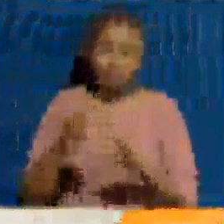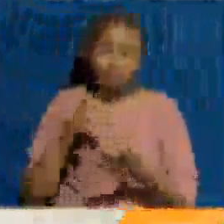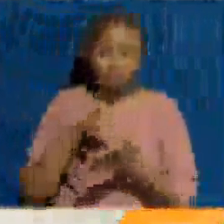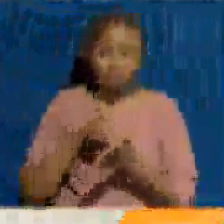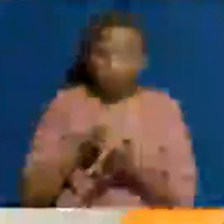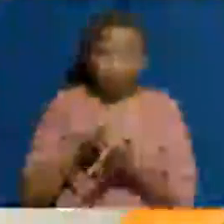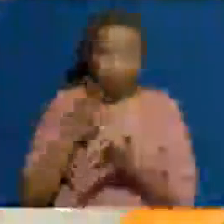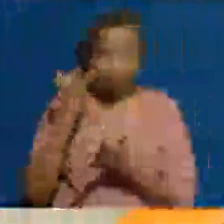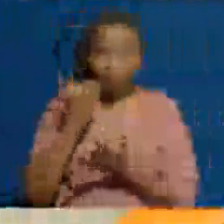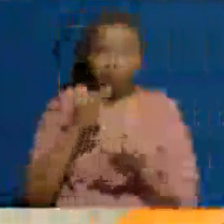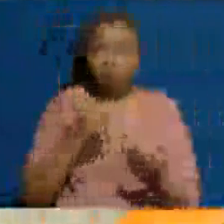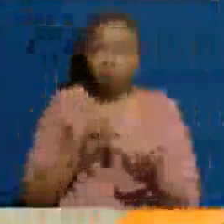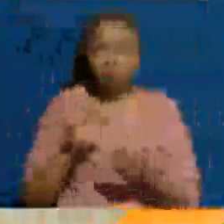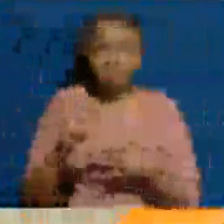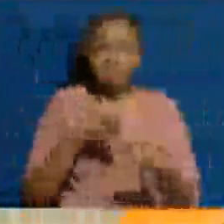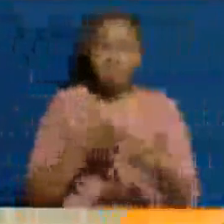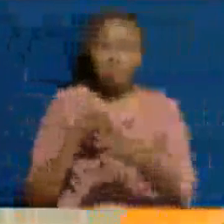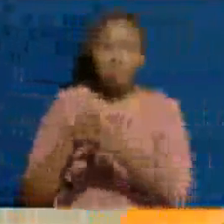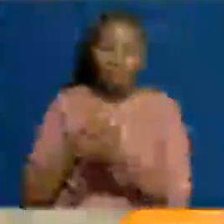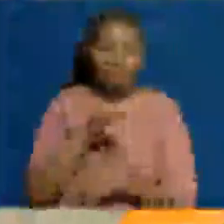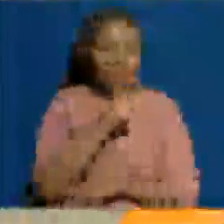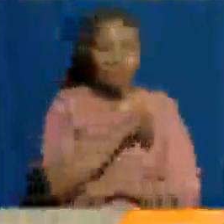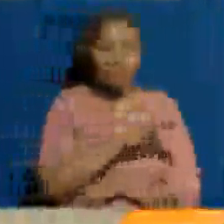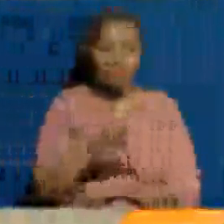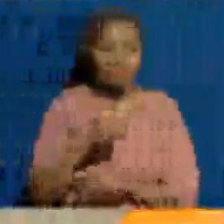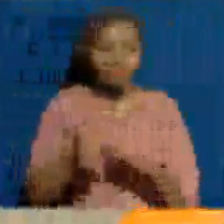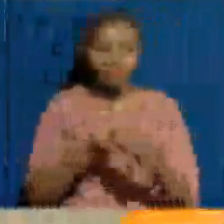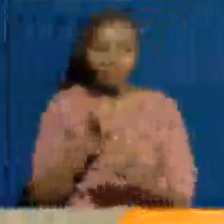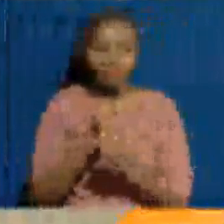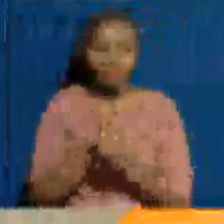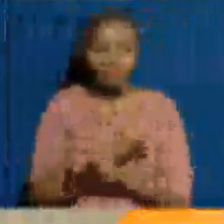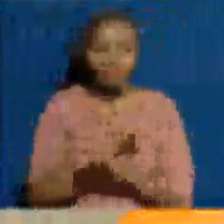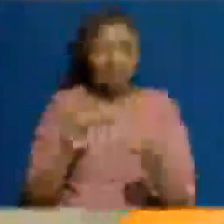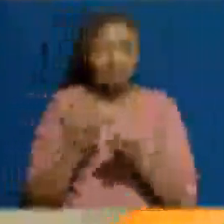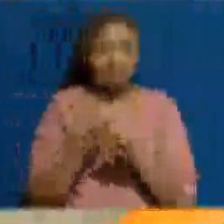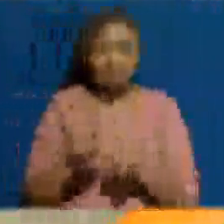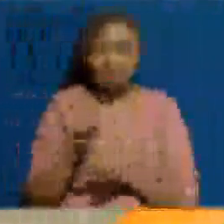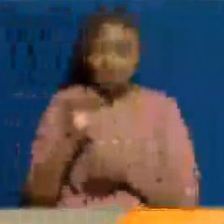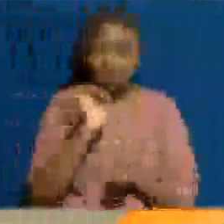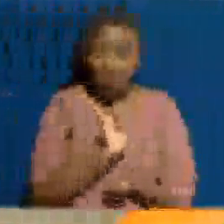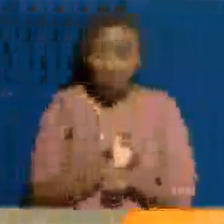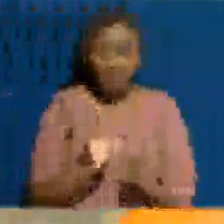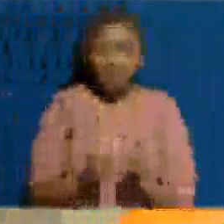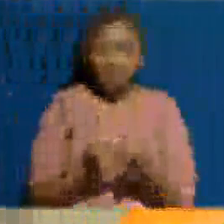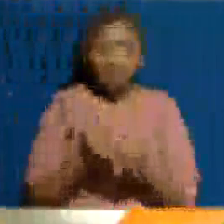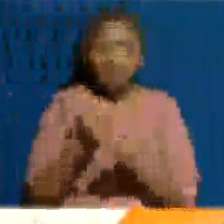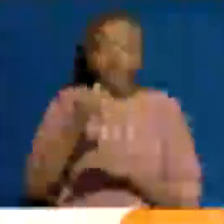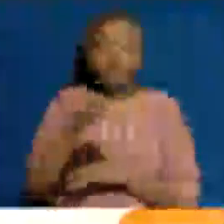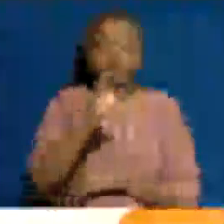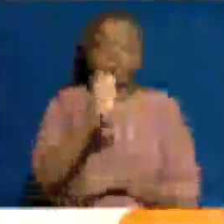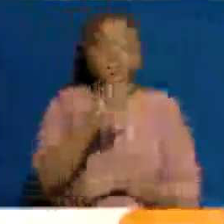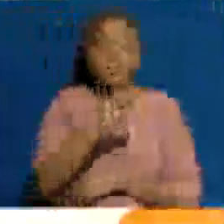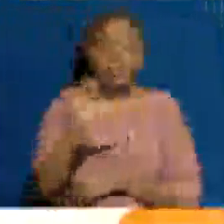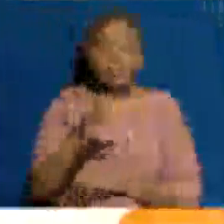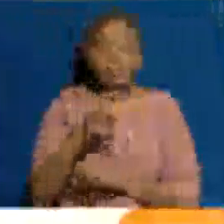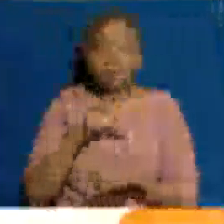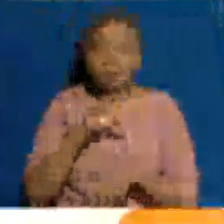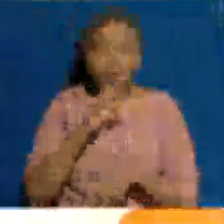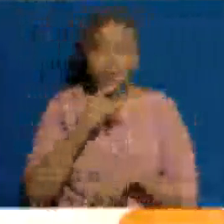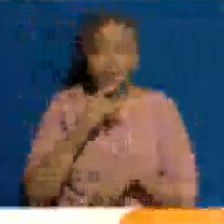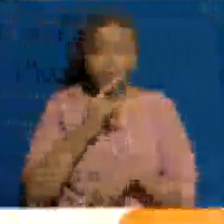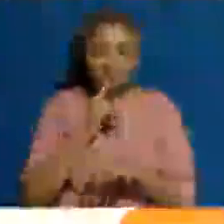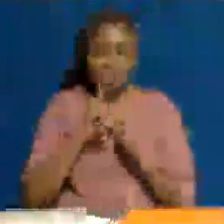ESCC officers from carrying out their duties. The arrest coming a day after the anti-corruption court sentenced the two DCI officers